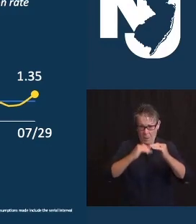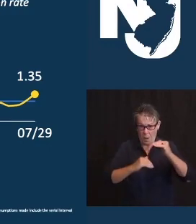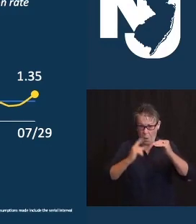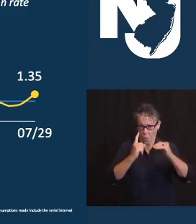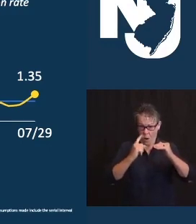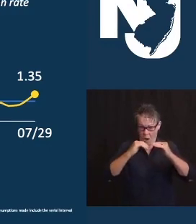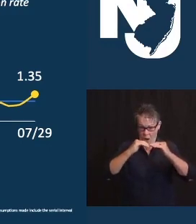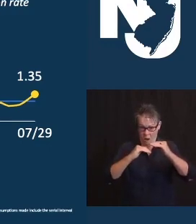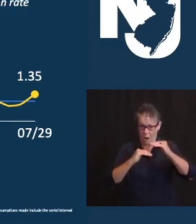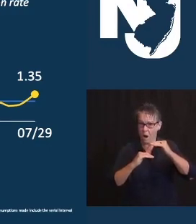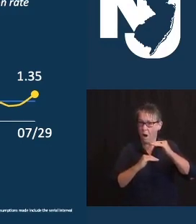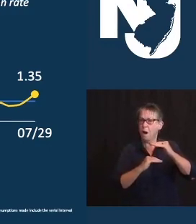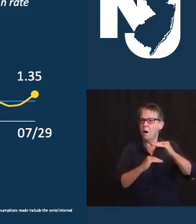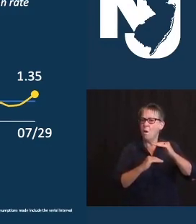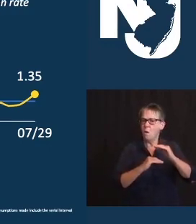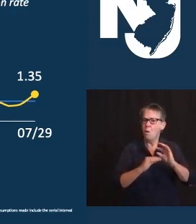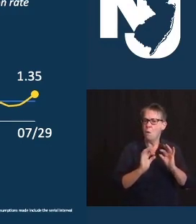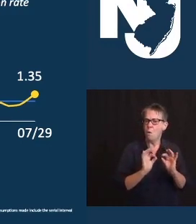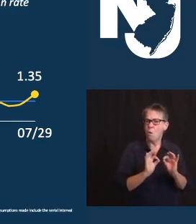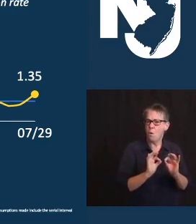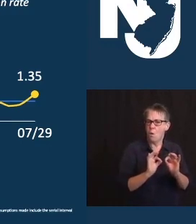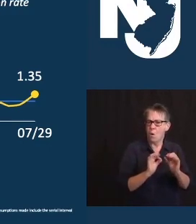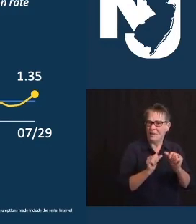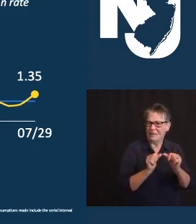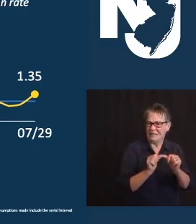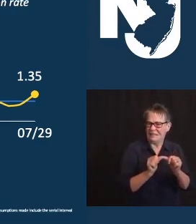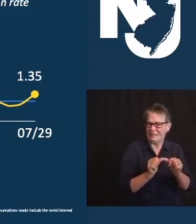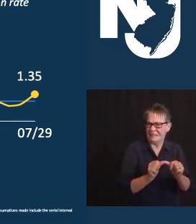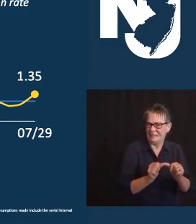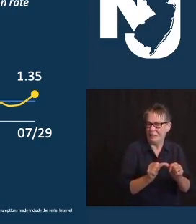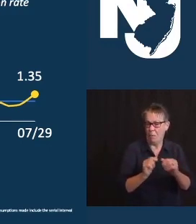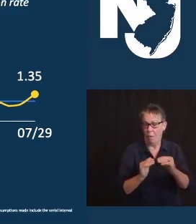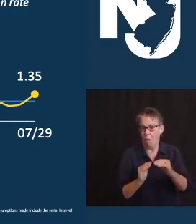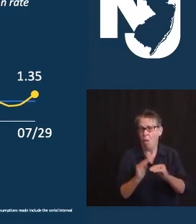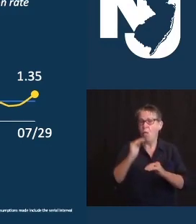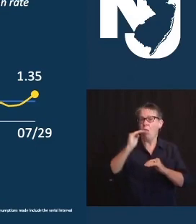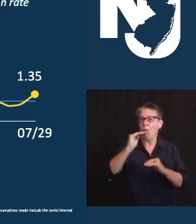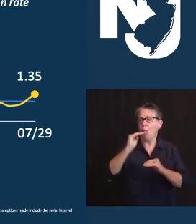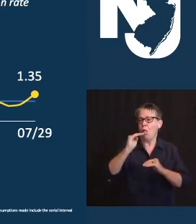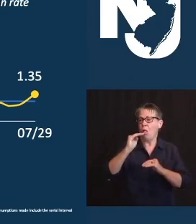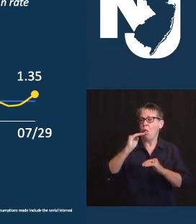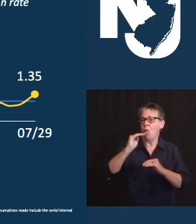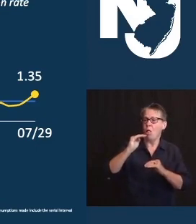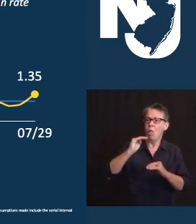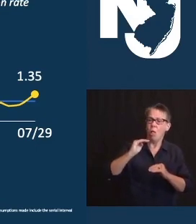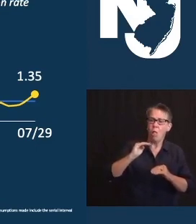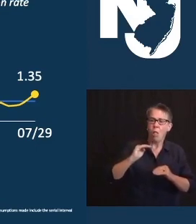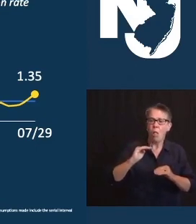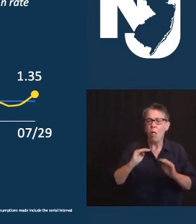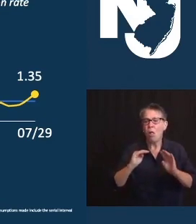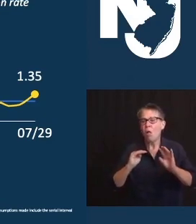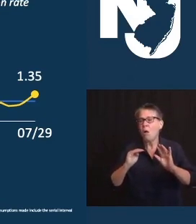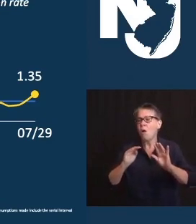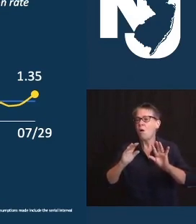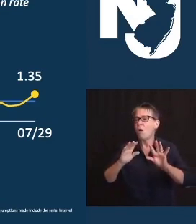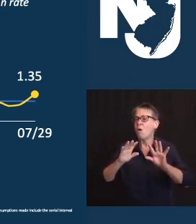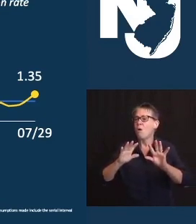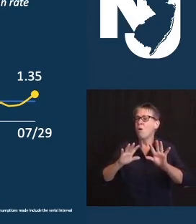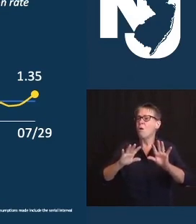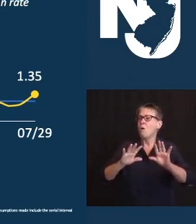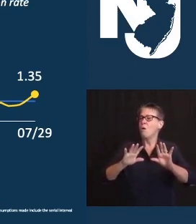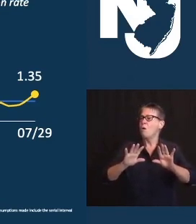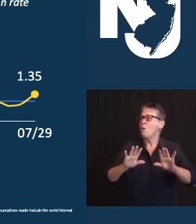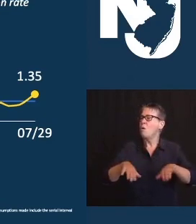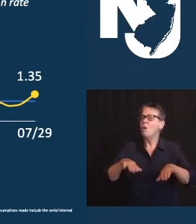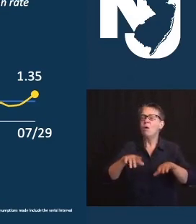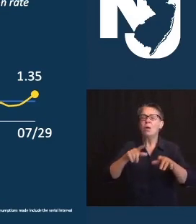seriously. Not just most of you, but all of you, all of us. We are not past this. Everyone who walks